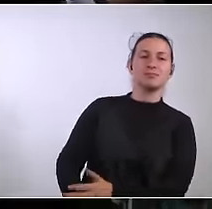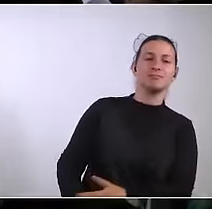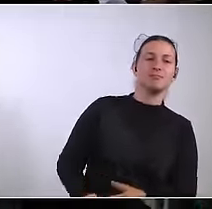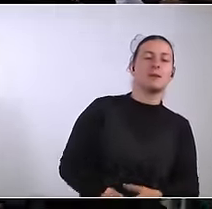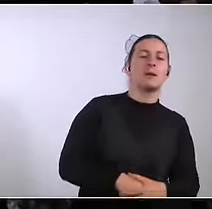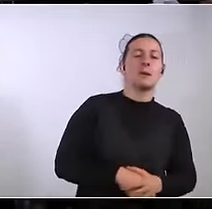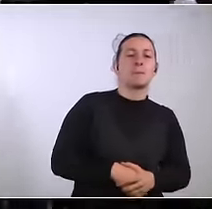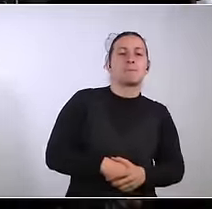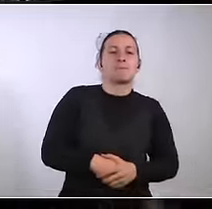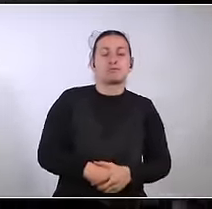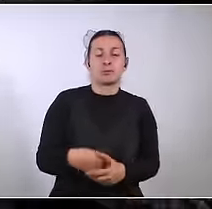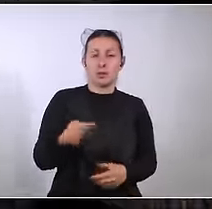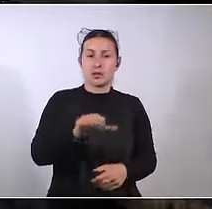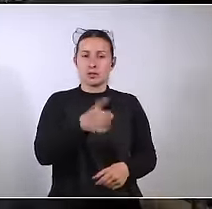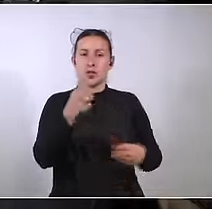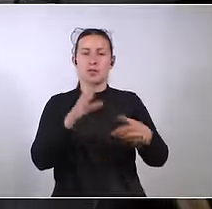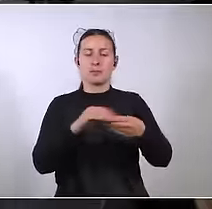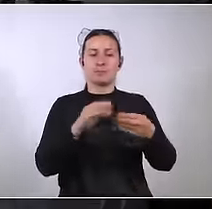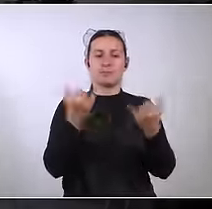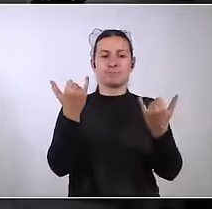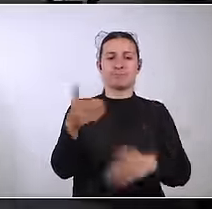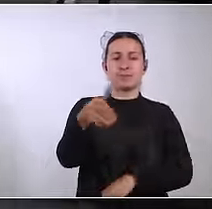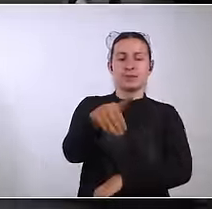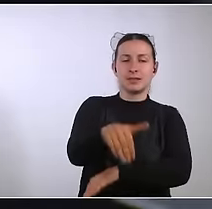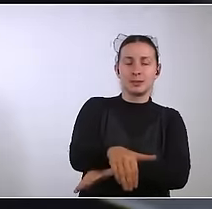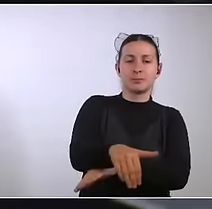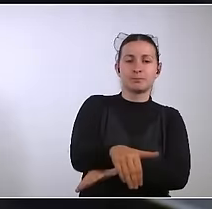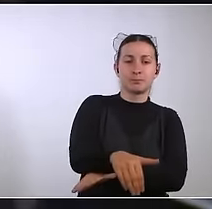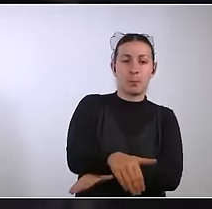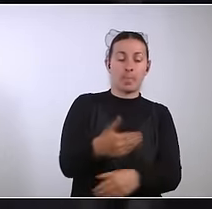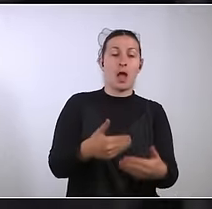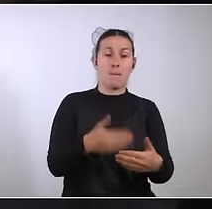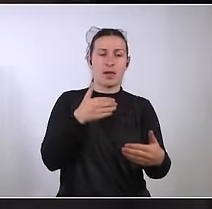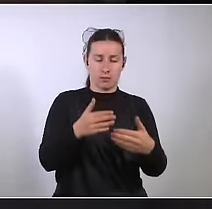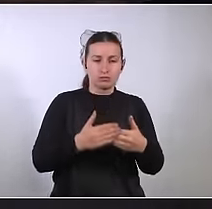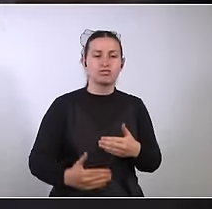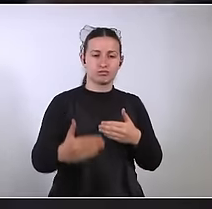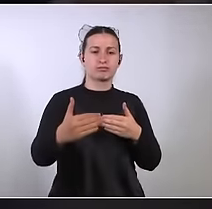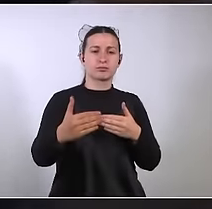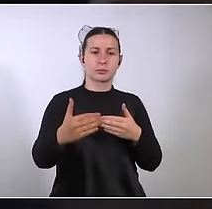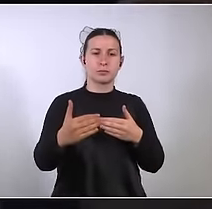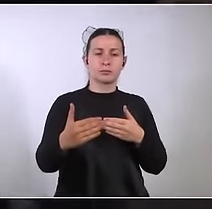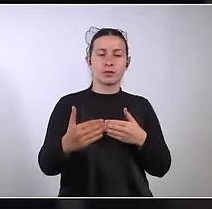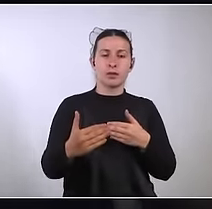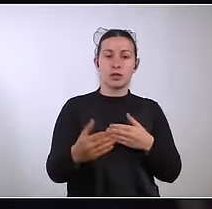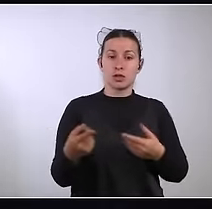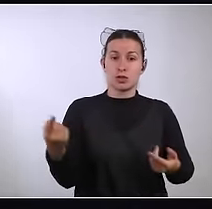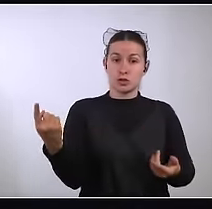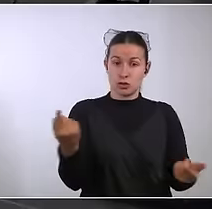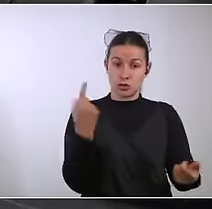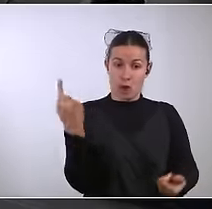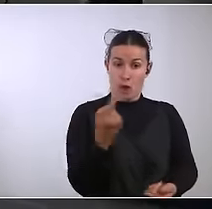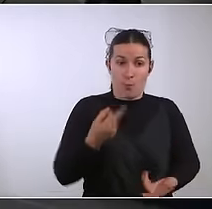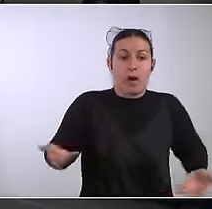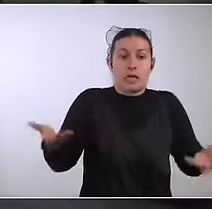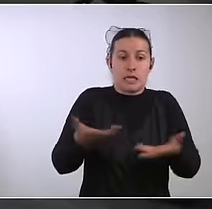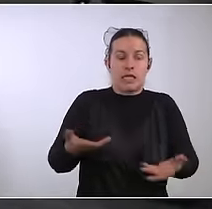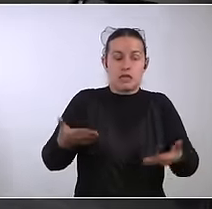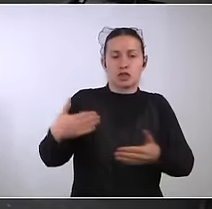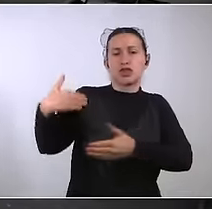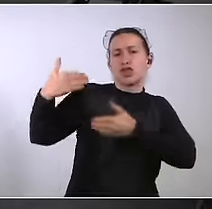Viene otro mensaje. We have another message here tonight. But before we move forward, I wonder if there is a generation of builders in this